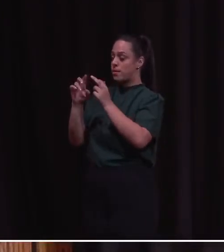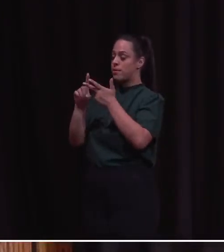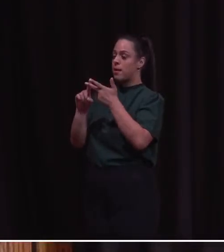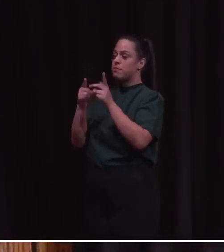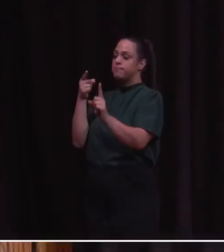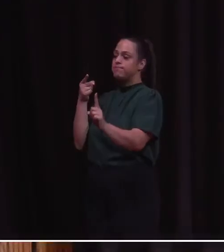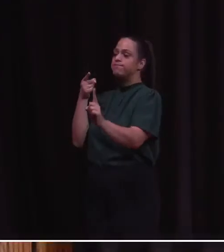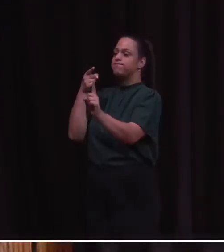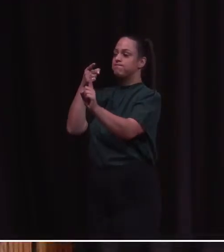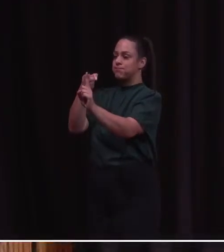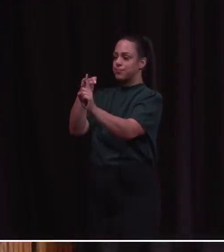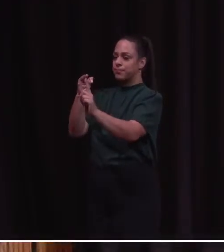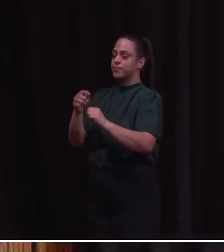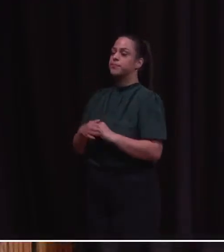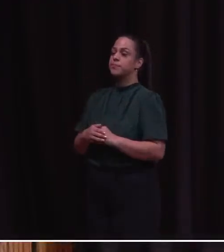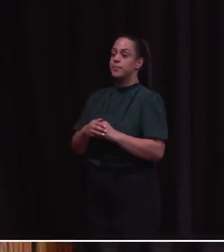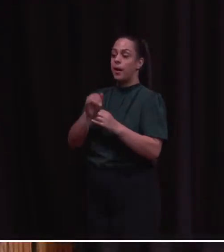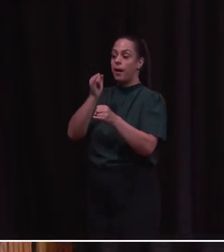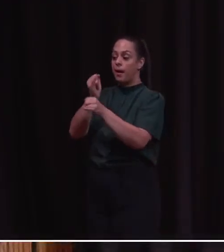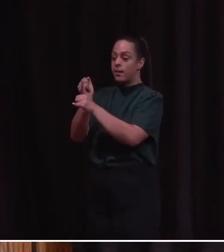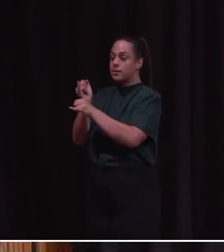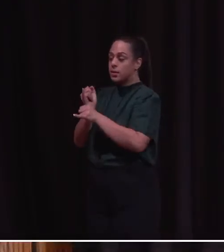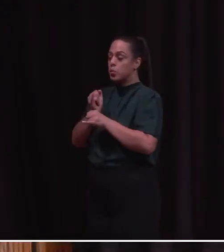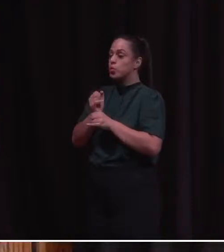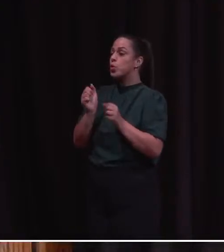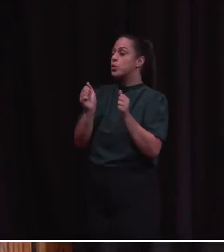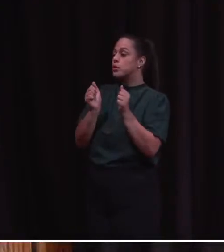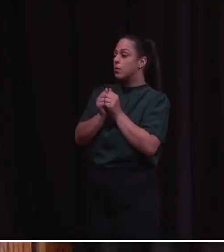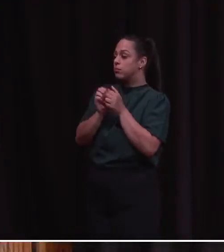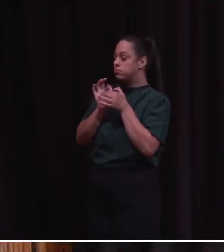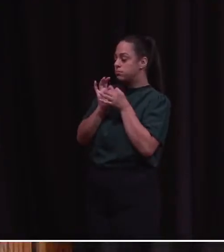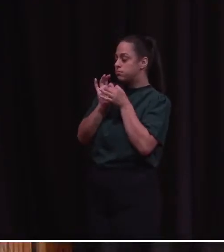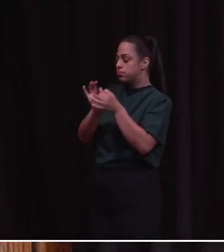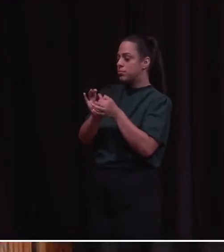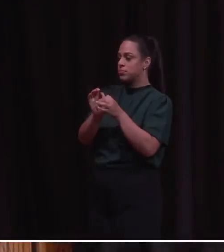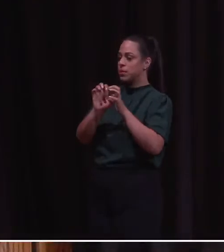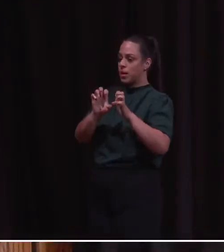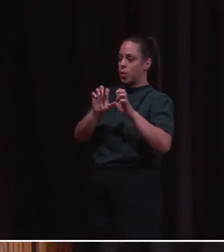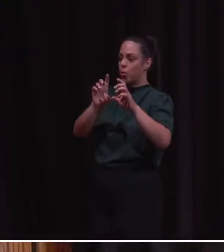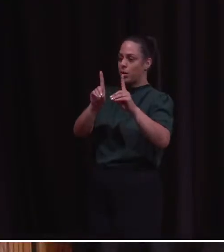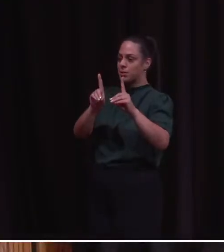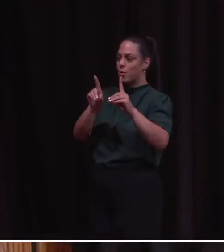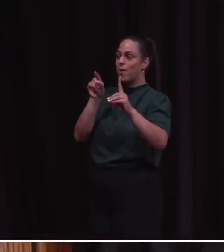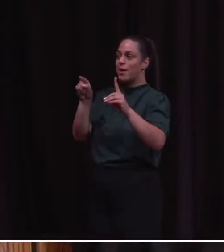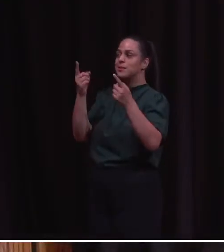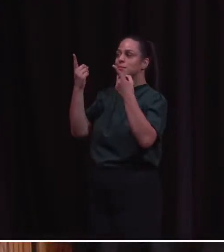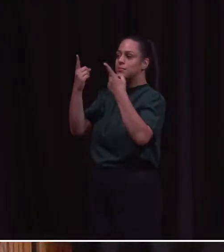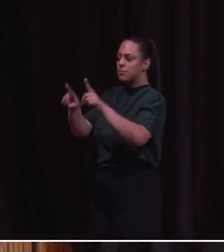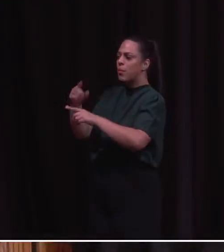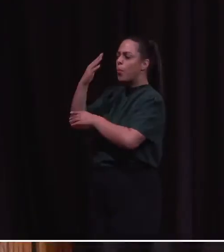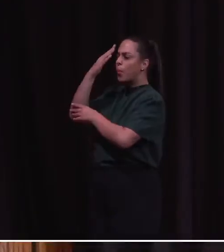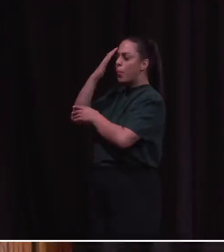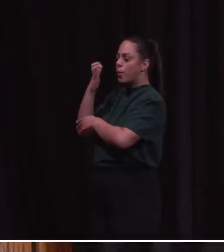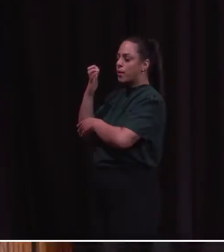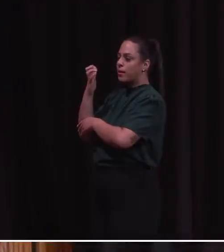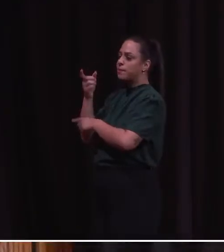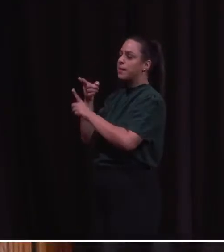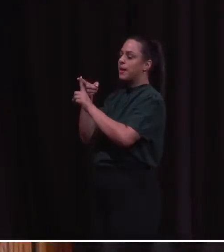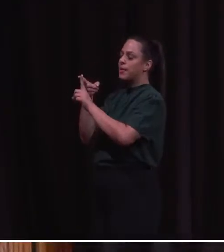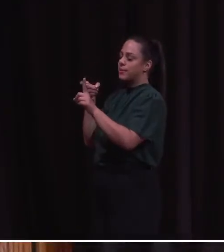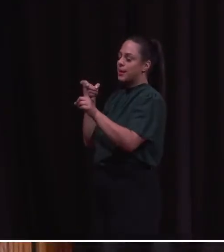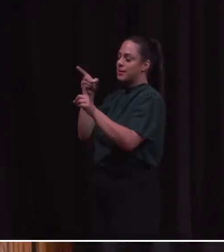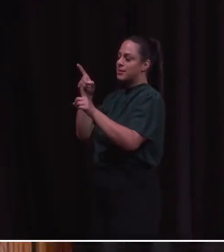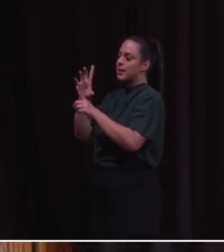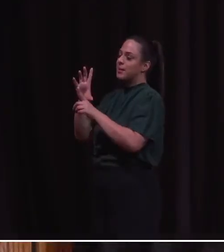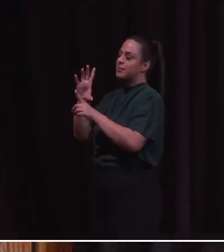education and religion, it was internalized by Africans and those that it privileges." End of quote. This is